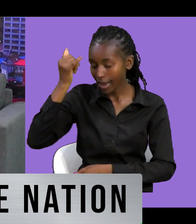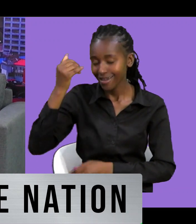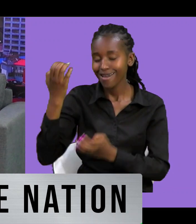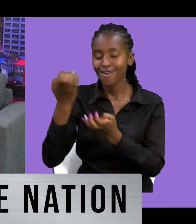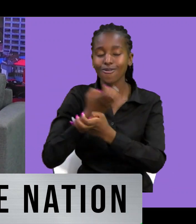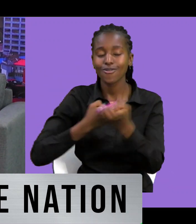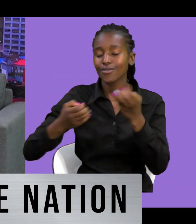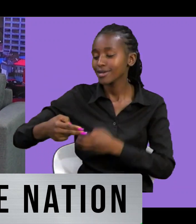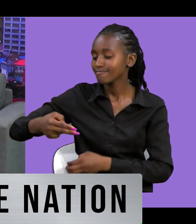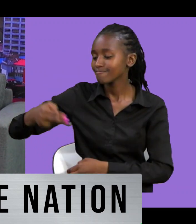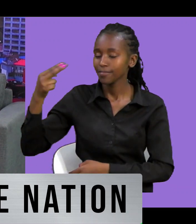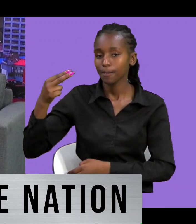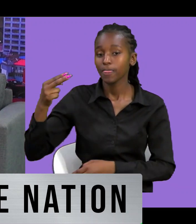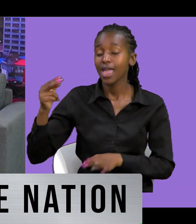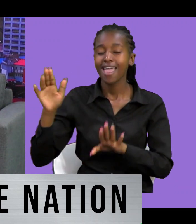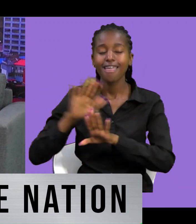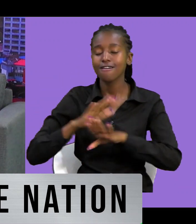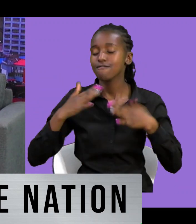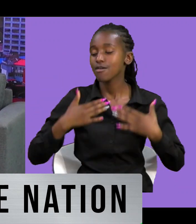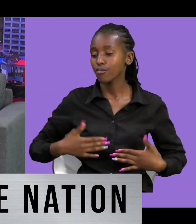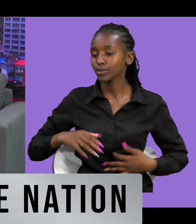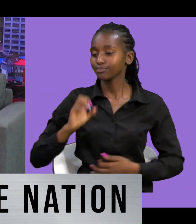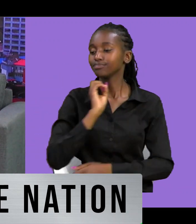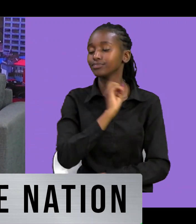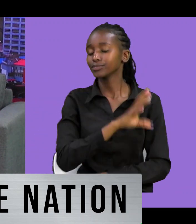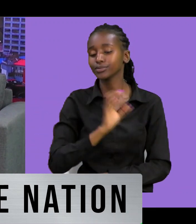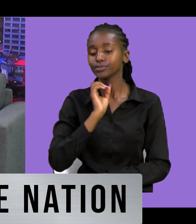living. Right. Everyone is complaining.